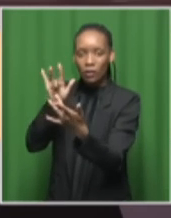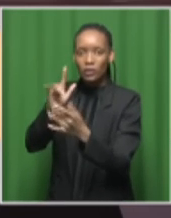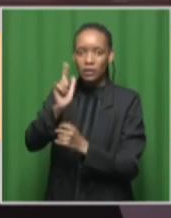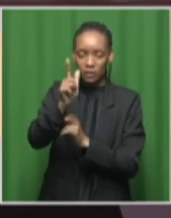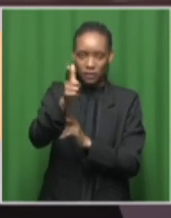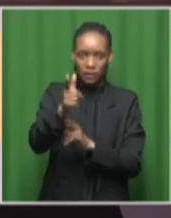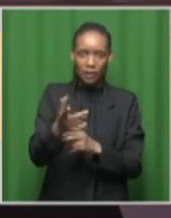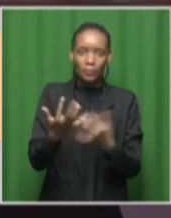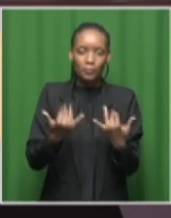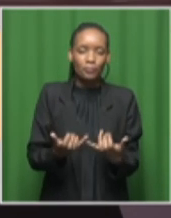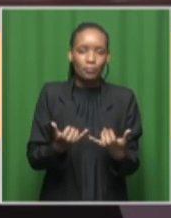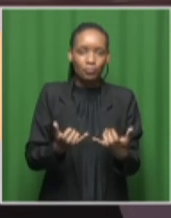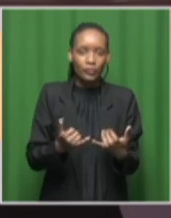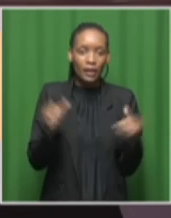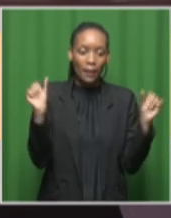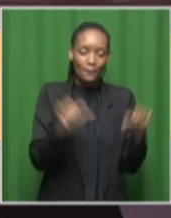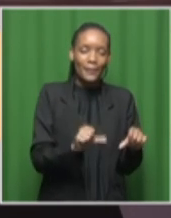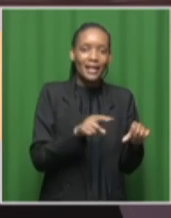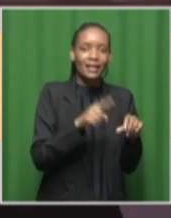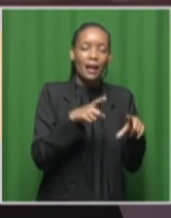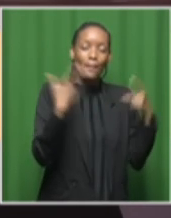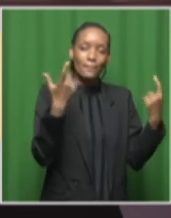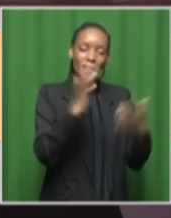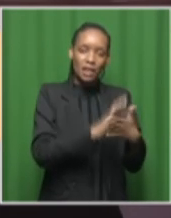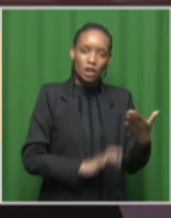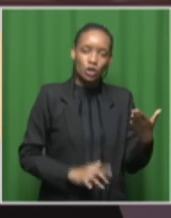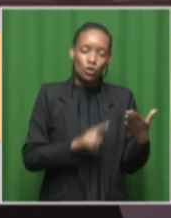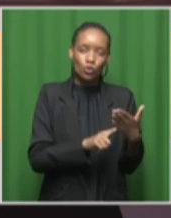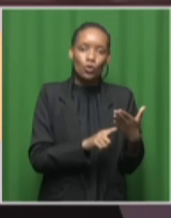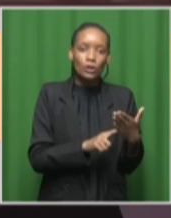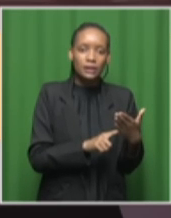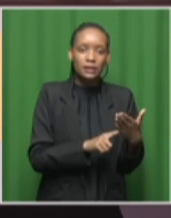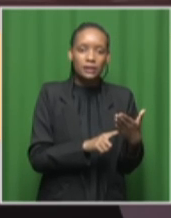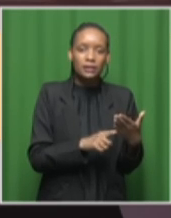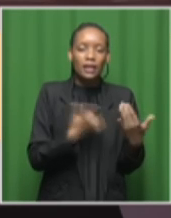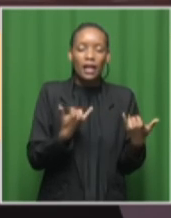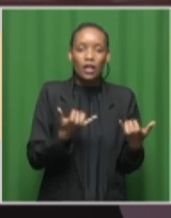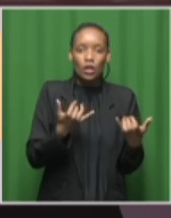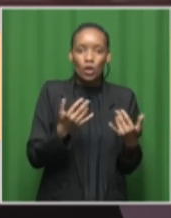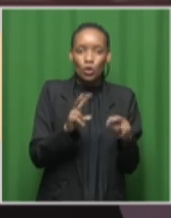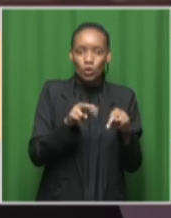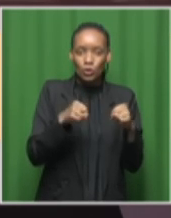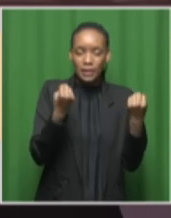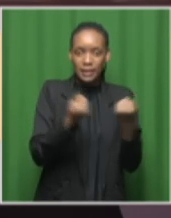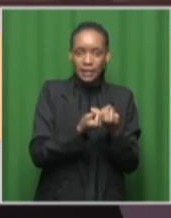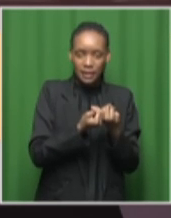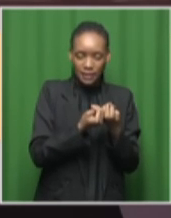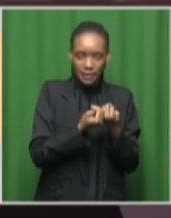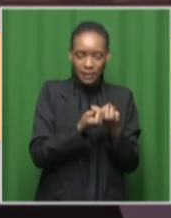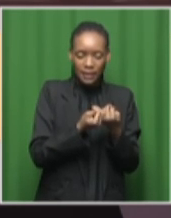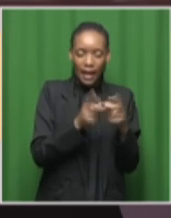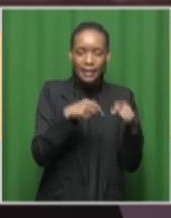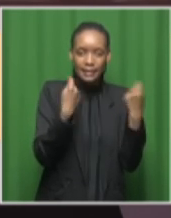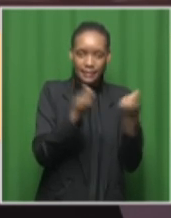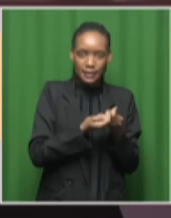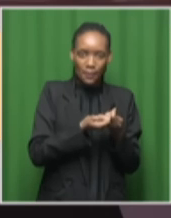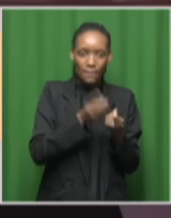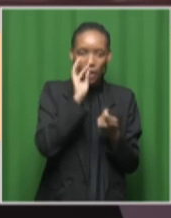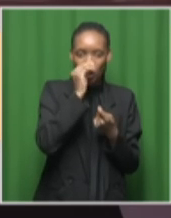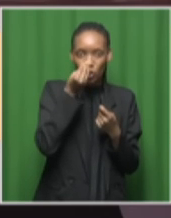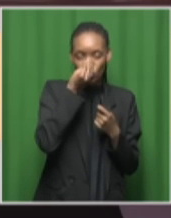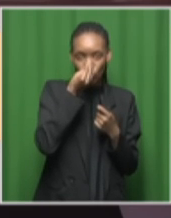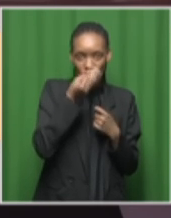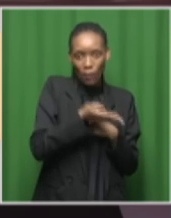But let's take you back to one of the big stories we're tracking for you this hour. That's our news team is now at the Buthelezi residence following the death of